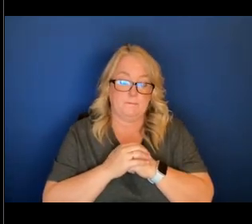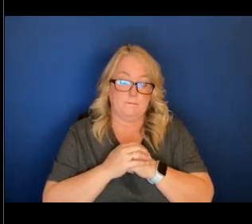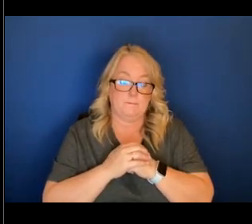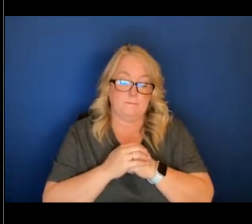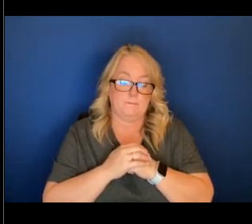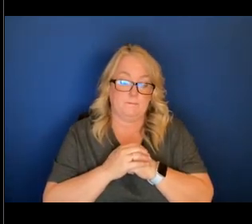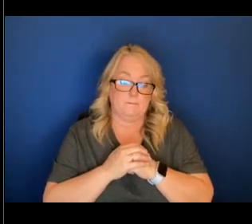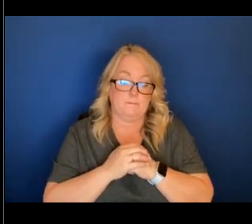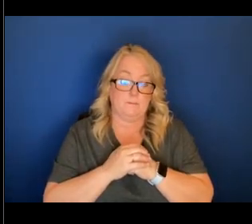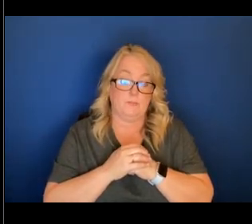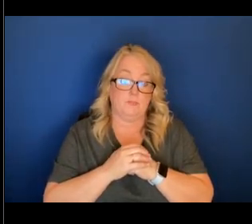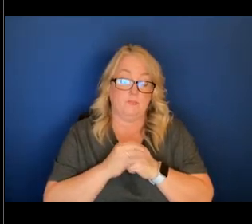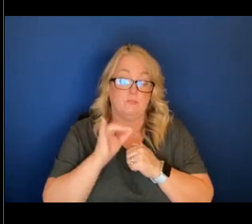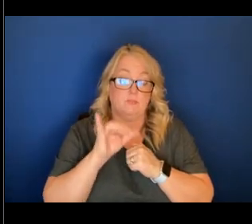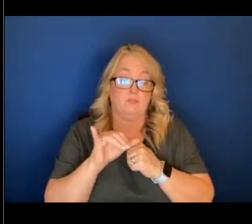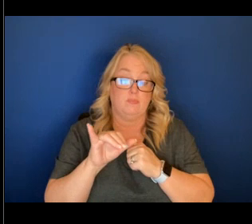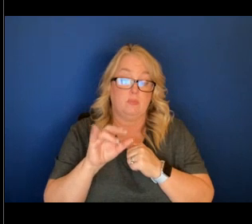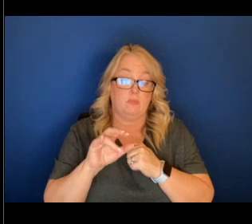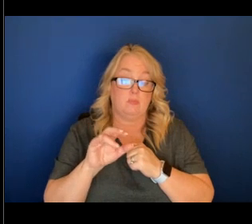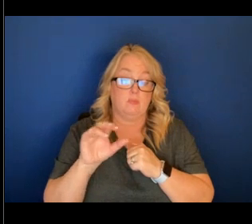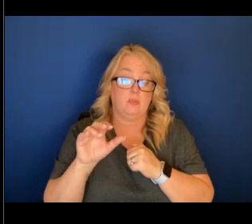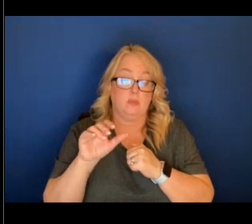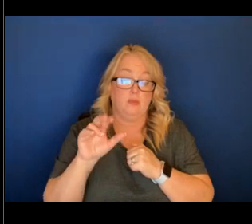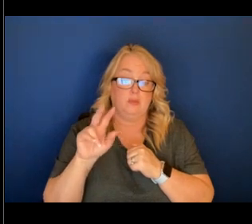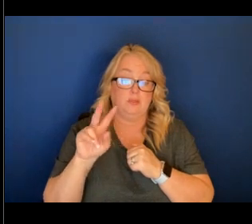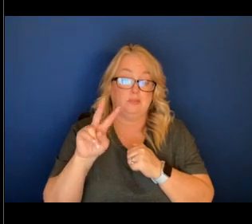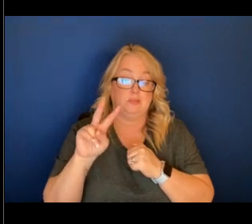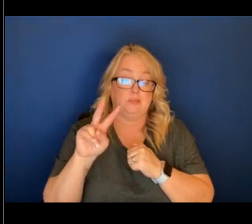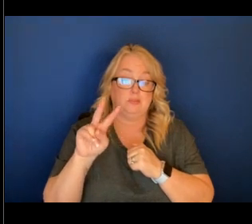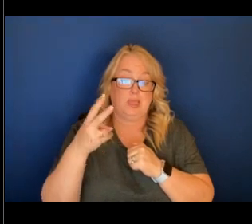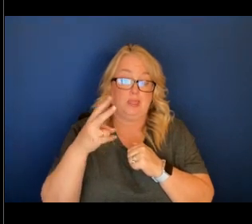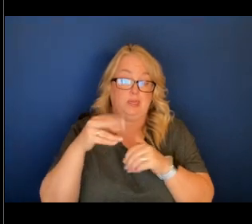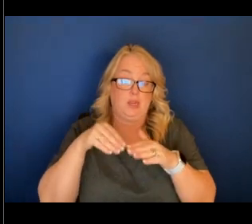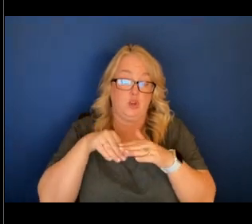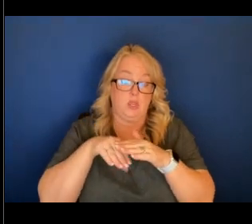Level changes at secondary entrance doors.